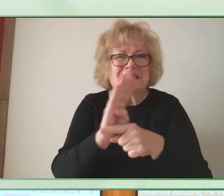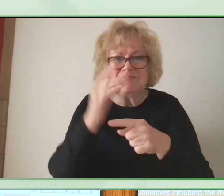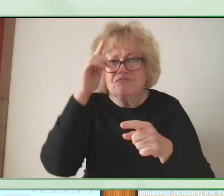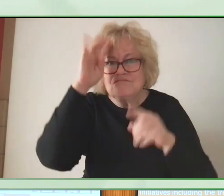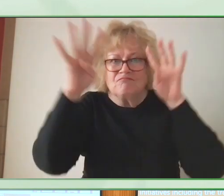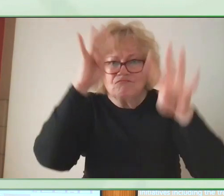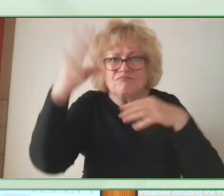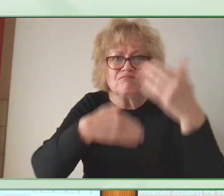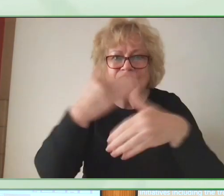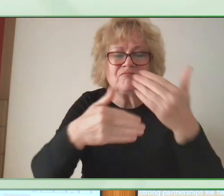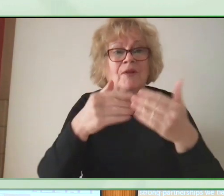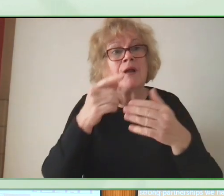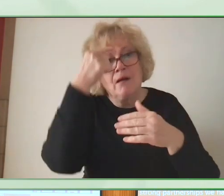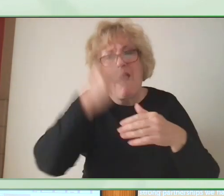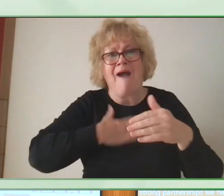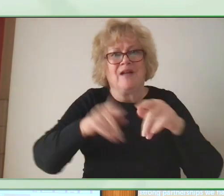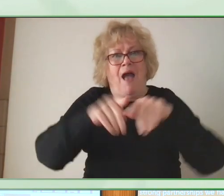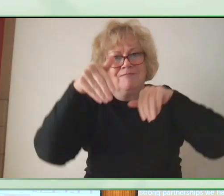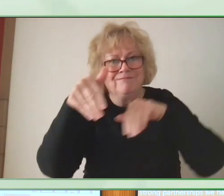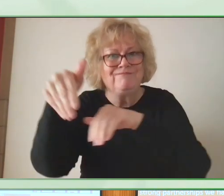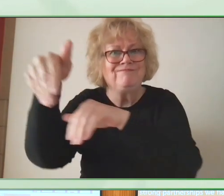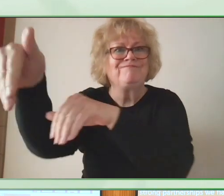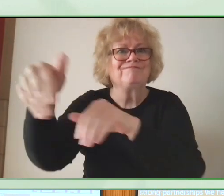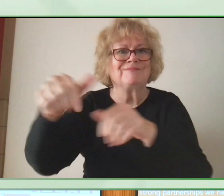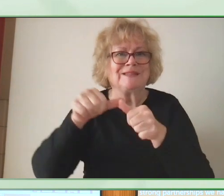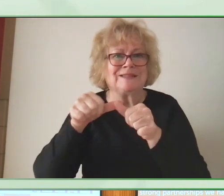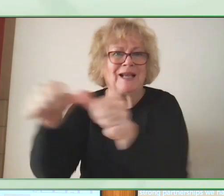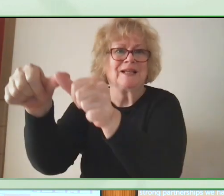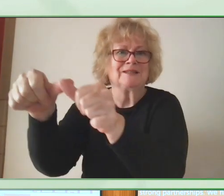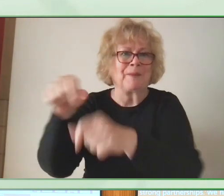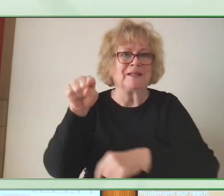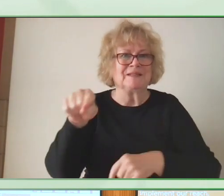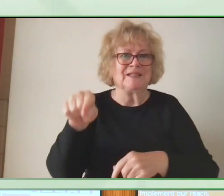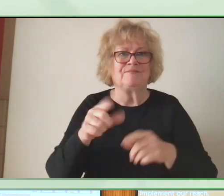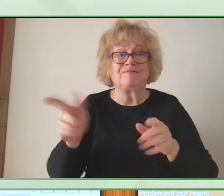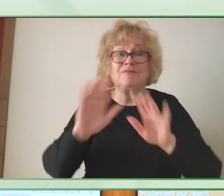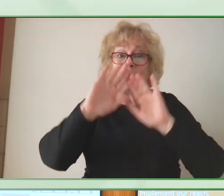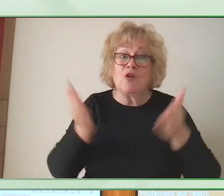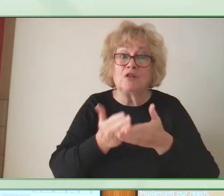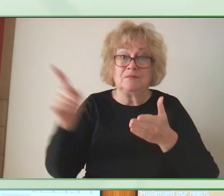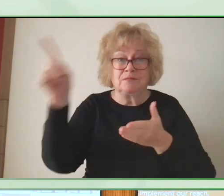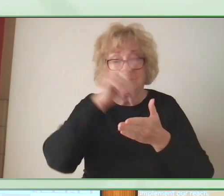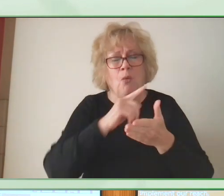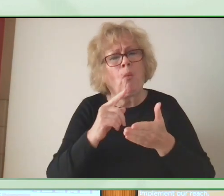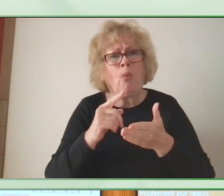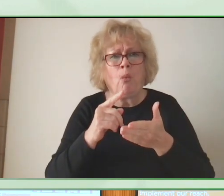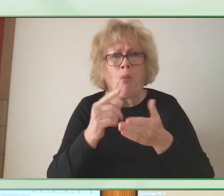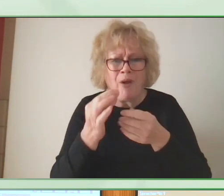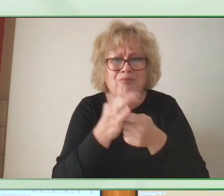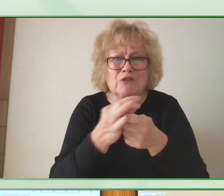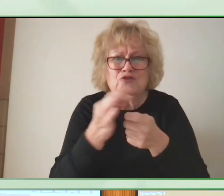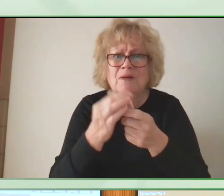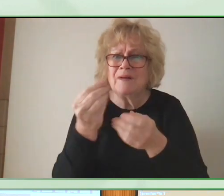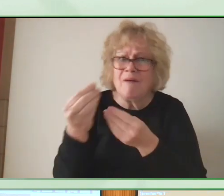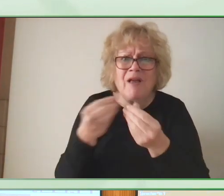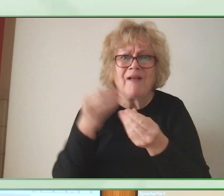to amplify our reach. We work on applying for scholarships and grants because it is vital to scale our trainings